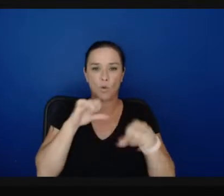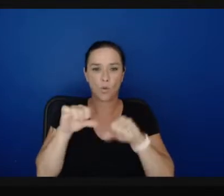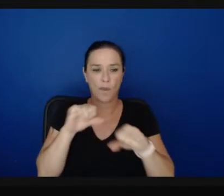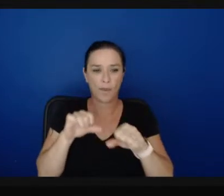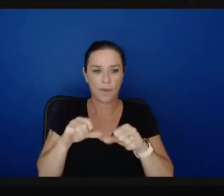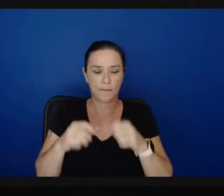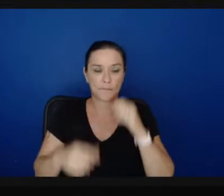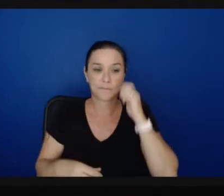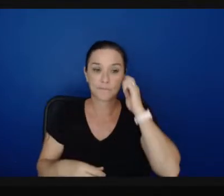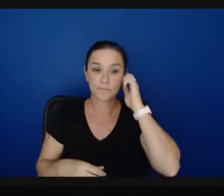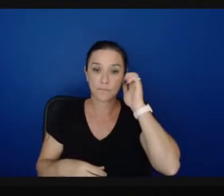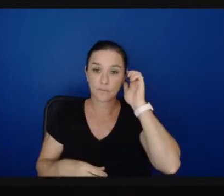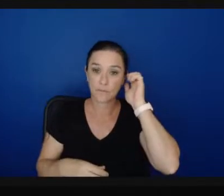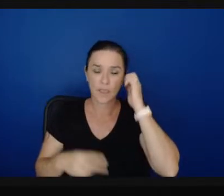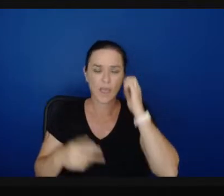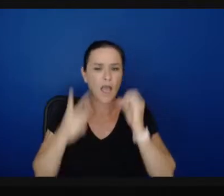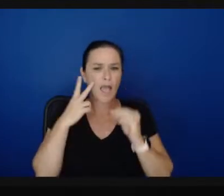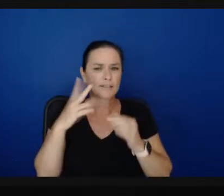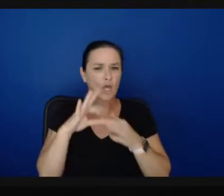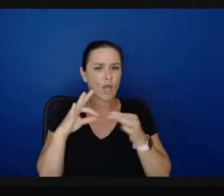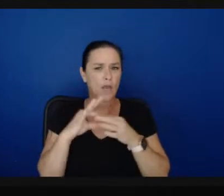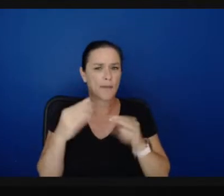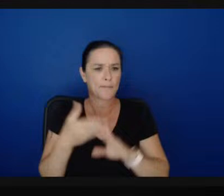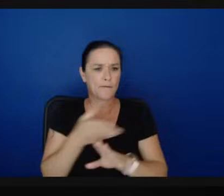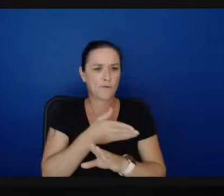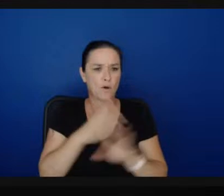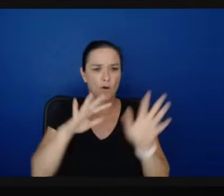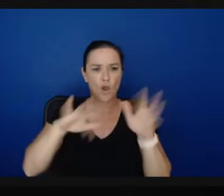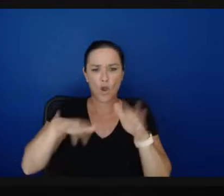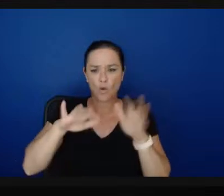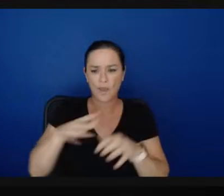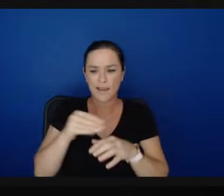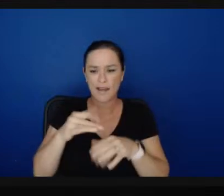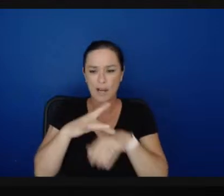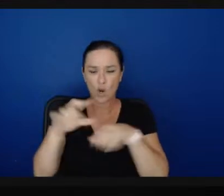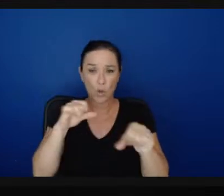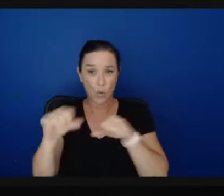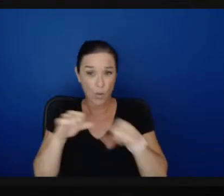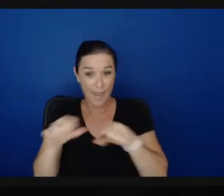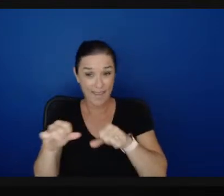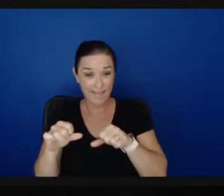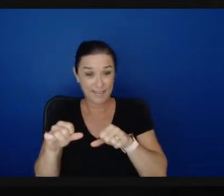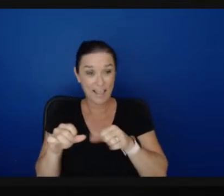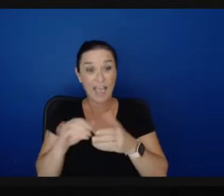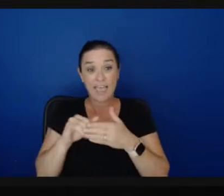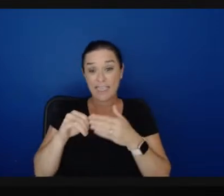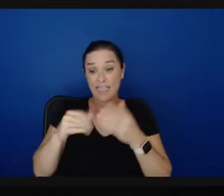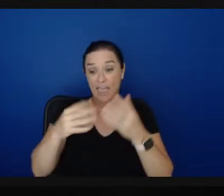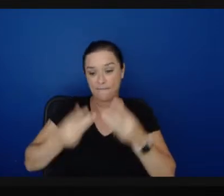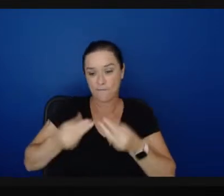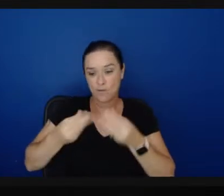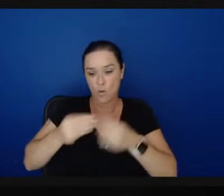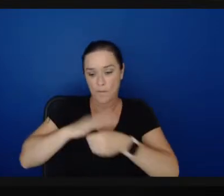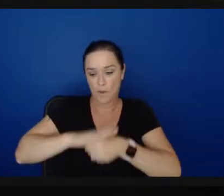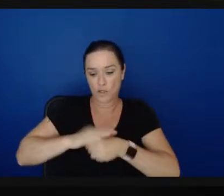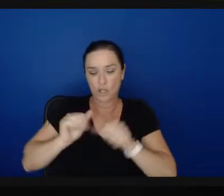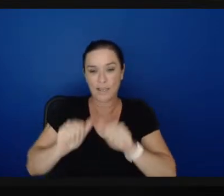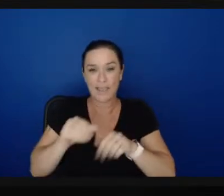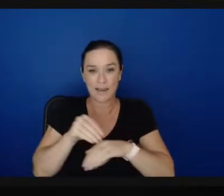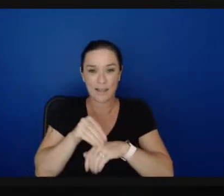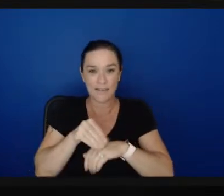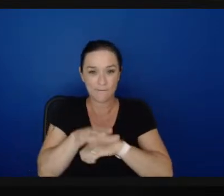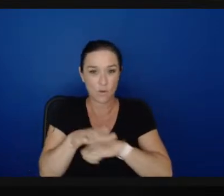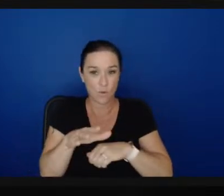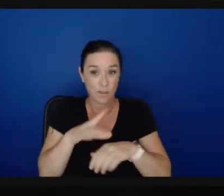I did see a comment earlier about rainfall and earthquakes. I did mention how fluid pressure can affect earthquakes. That's about the extent of it there.